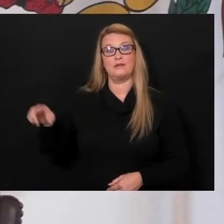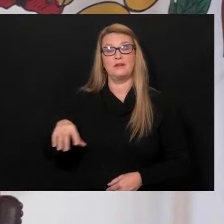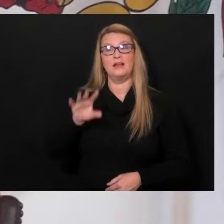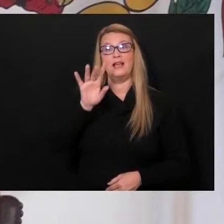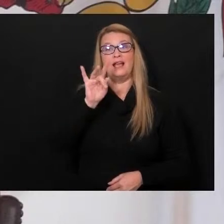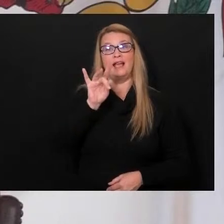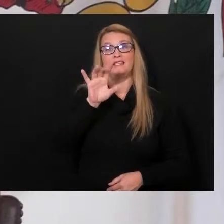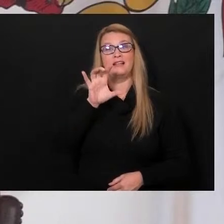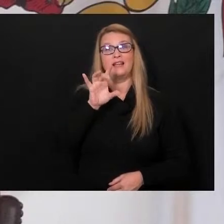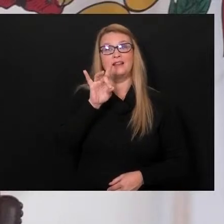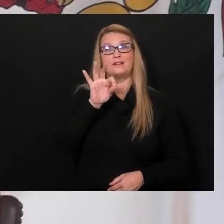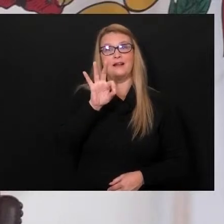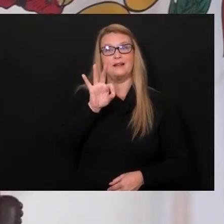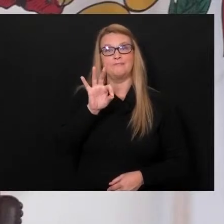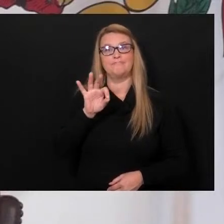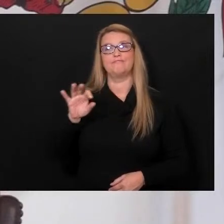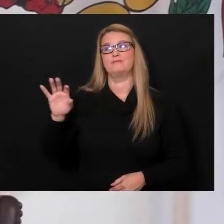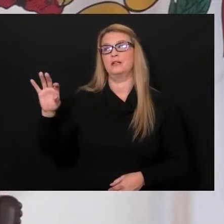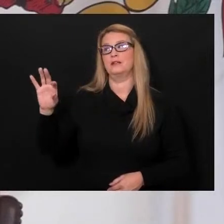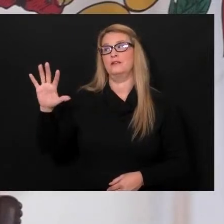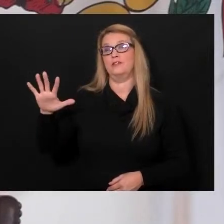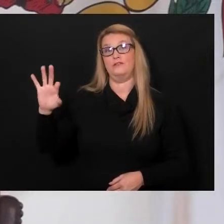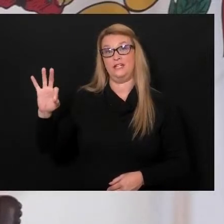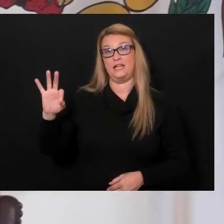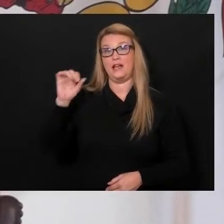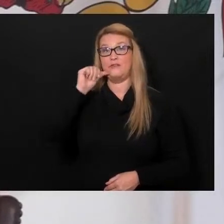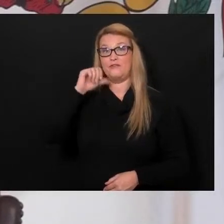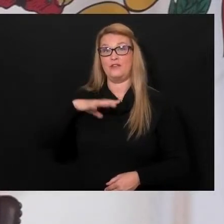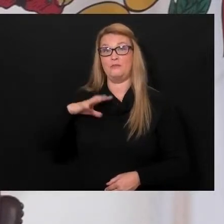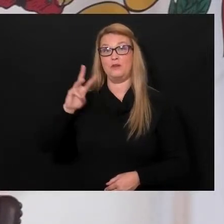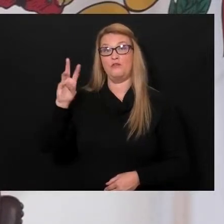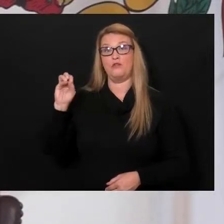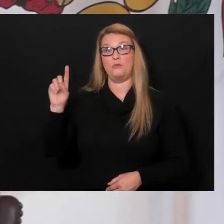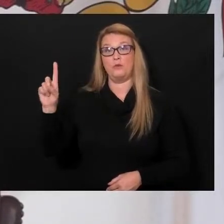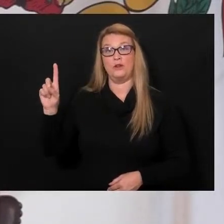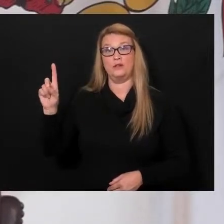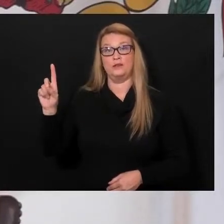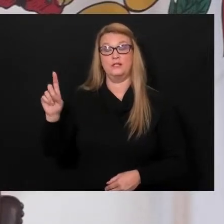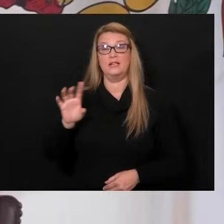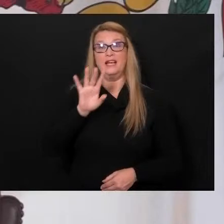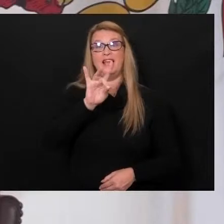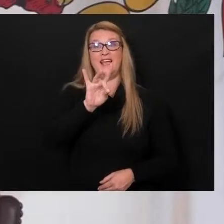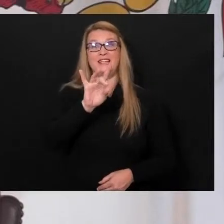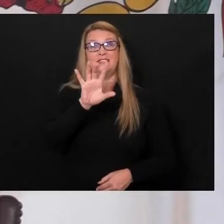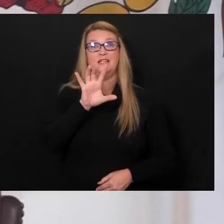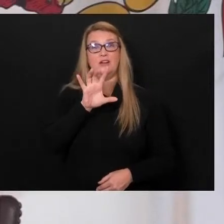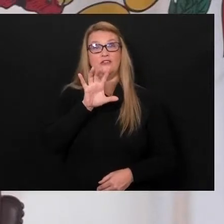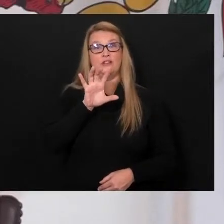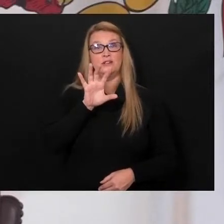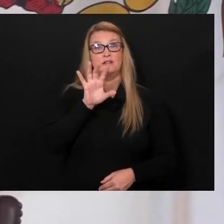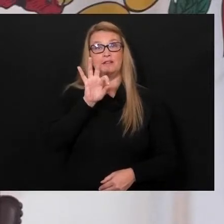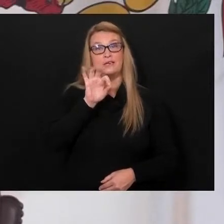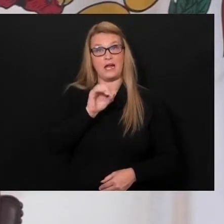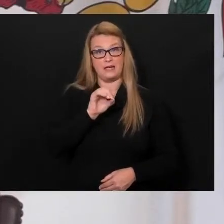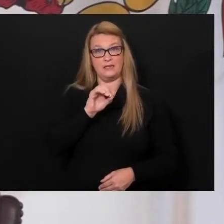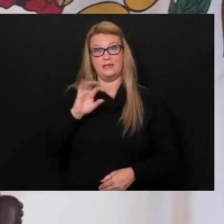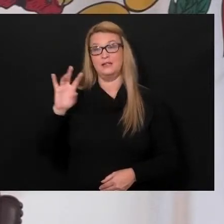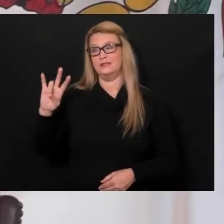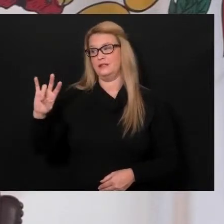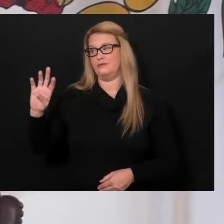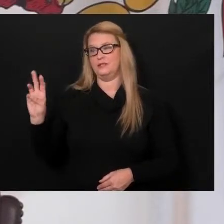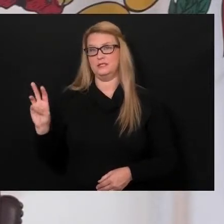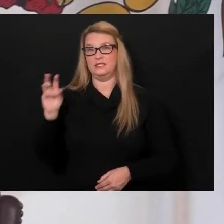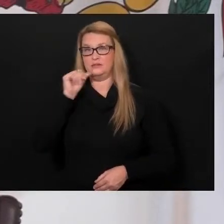Our 1,889th death is a 59-year-old female from Wood County. Our 1,890th death is a